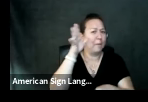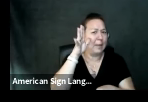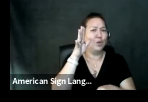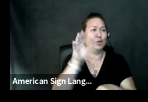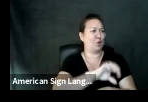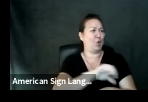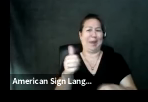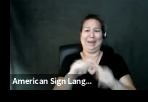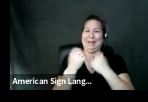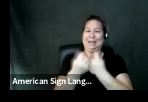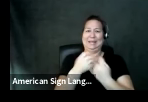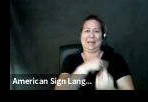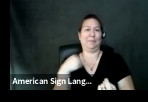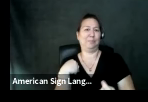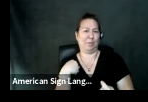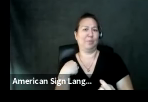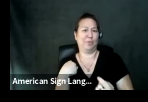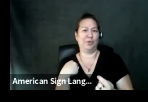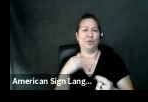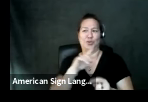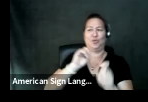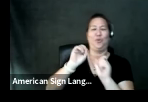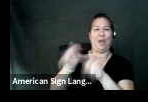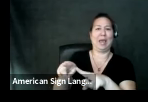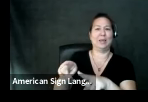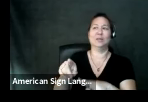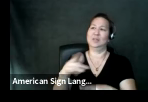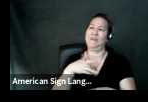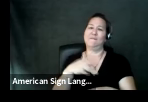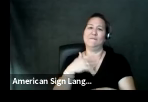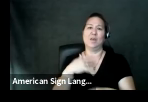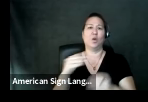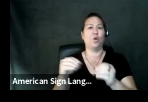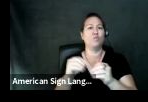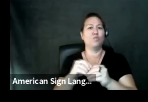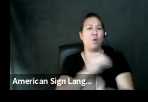any meeting to help them feel a little more empowered and to also be part of the conversation.